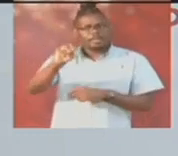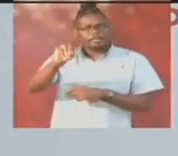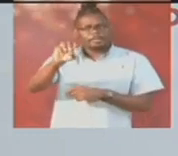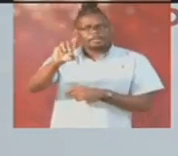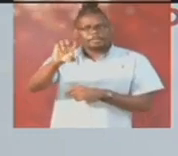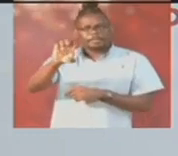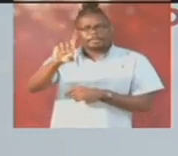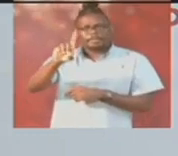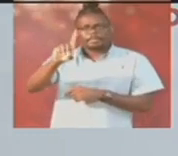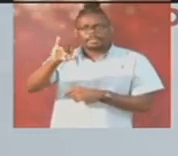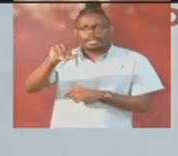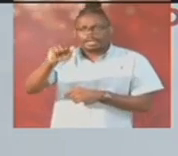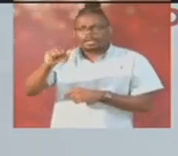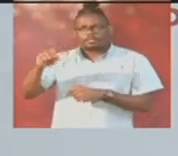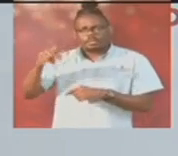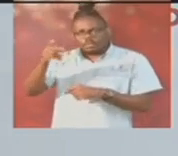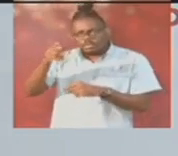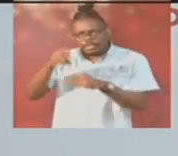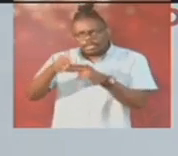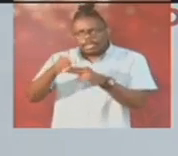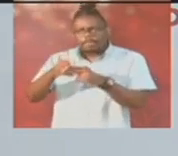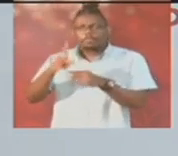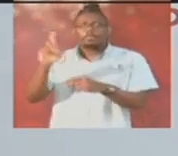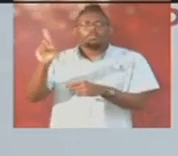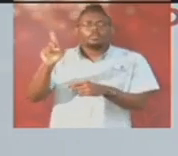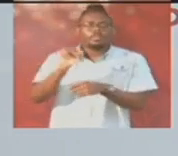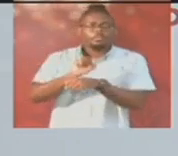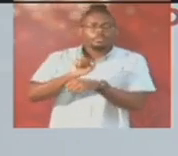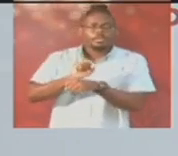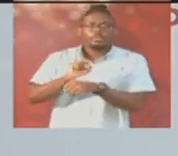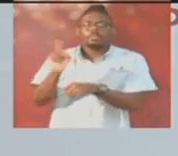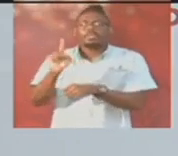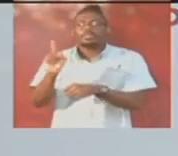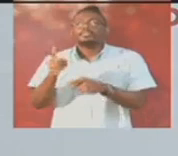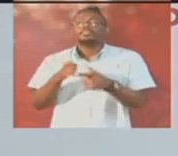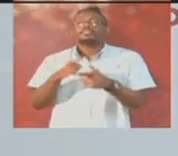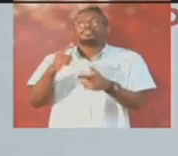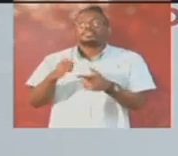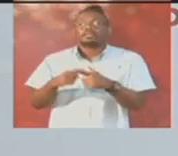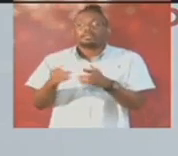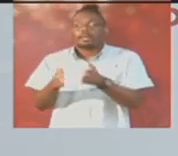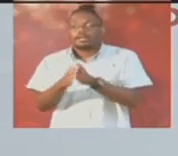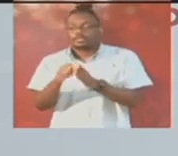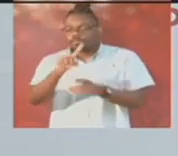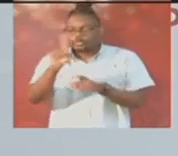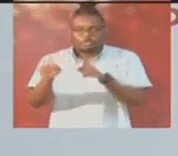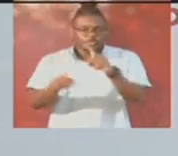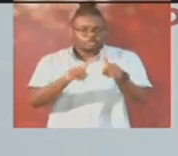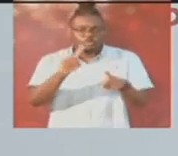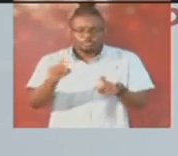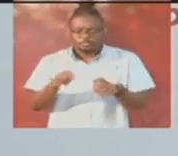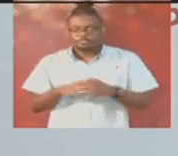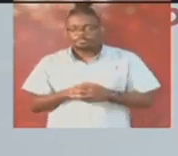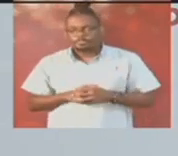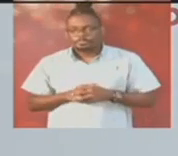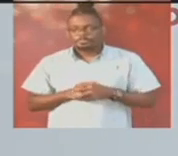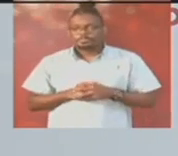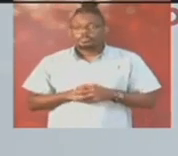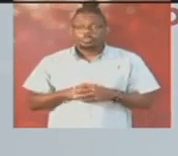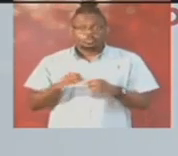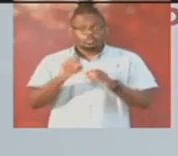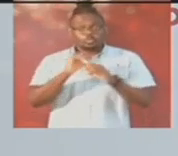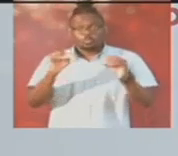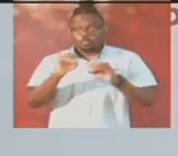name and your media house before you put forward your questions to our presenters. Please, no more than two